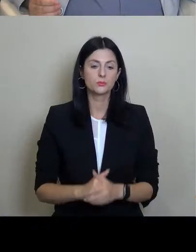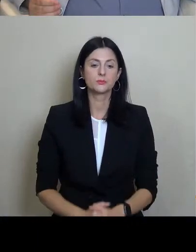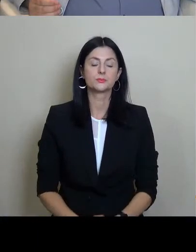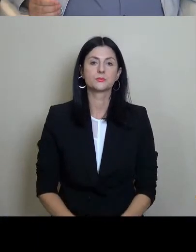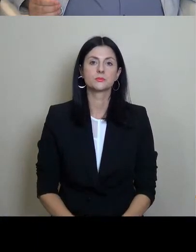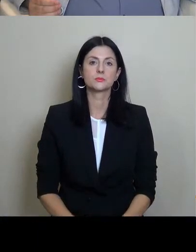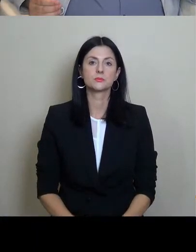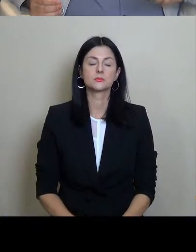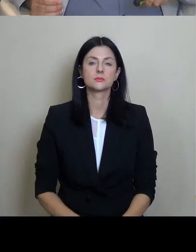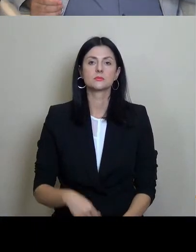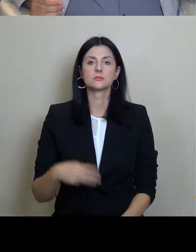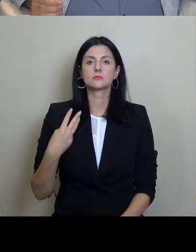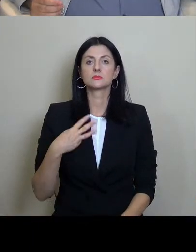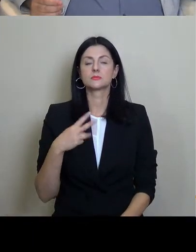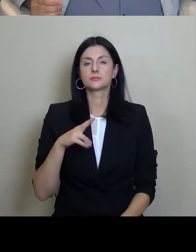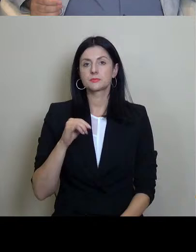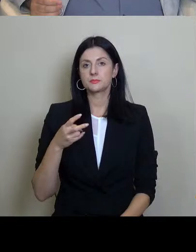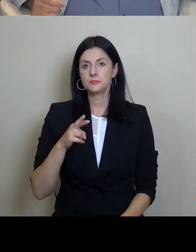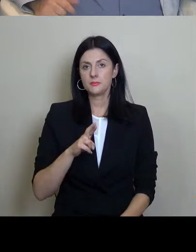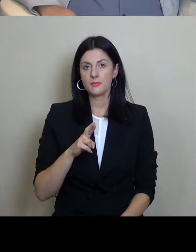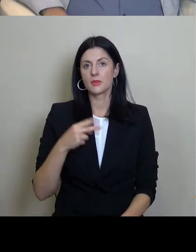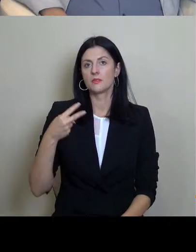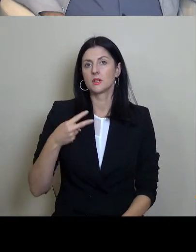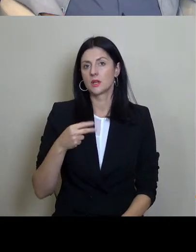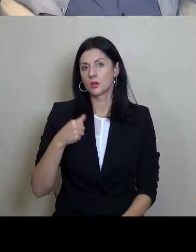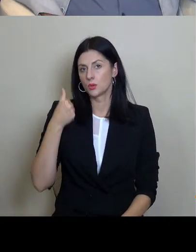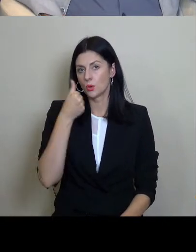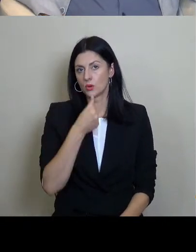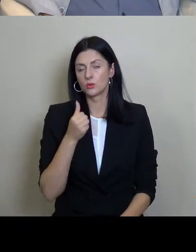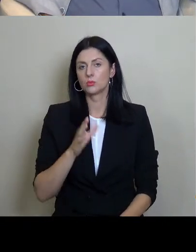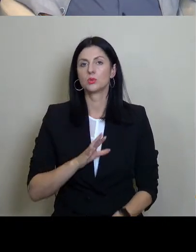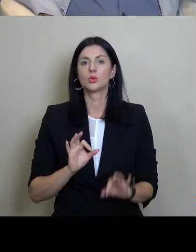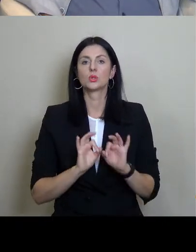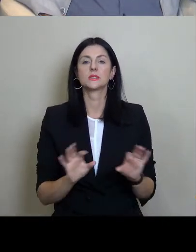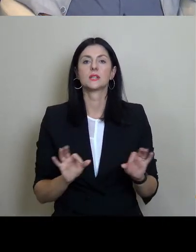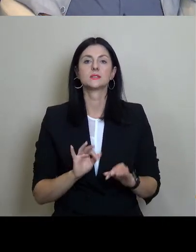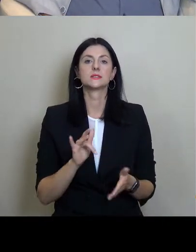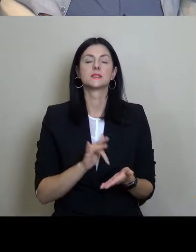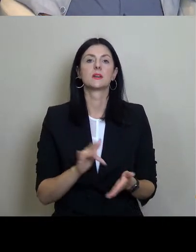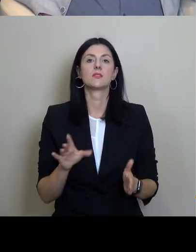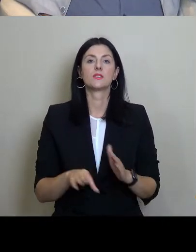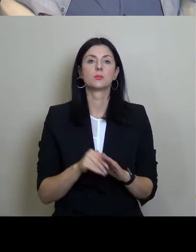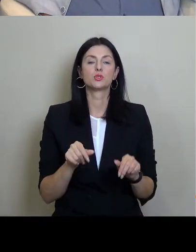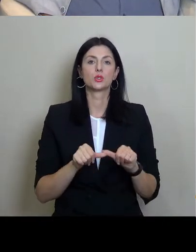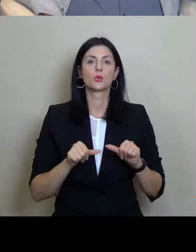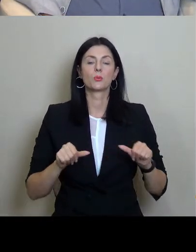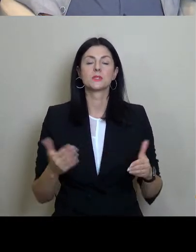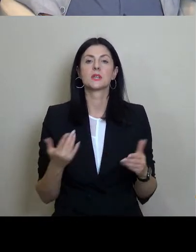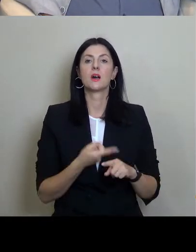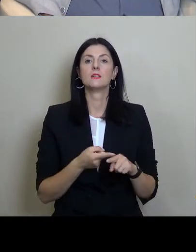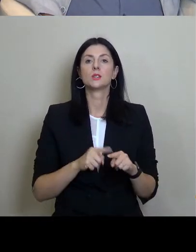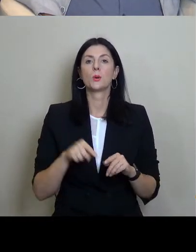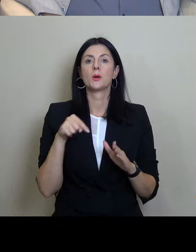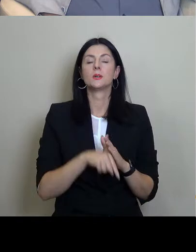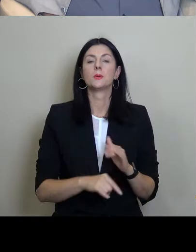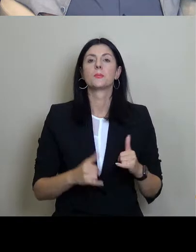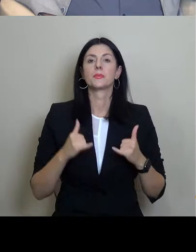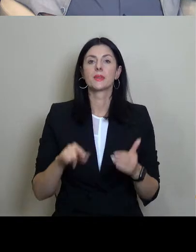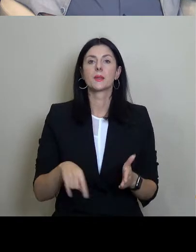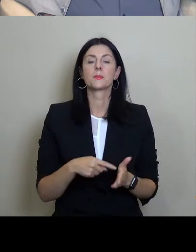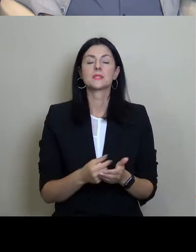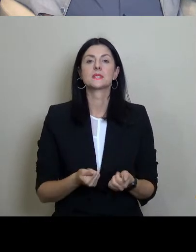indefinite. On the other hand, on July 30, 2020, the CC explained